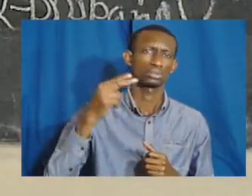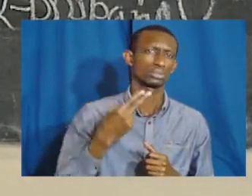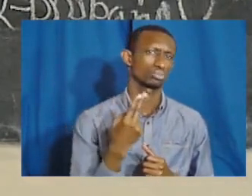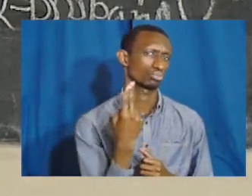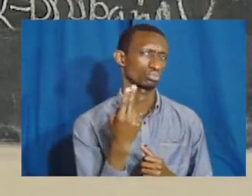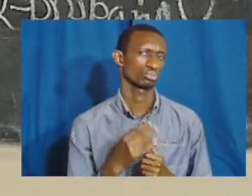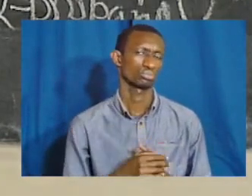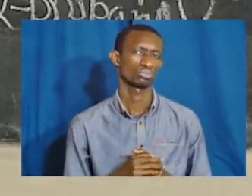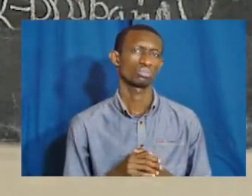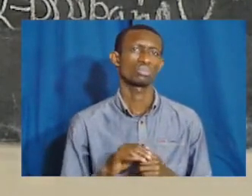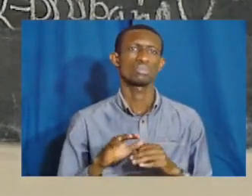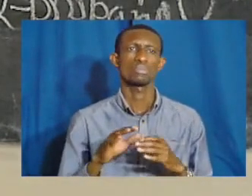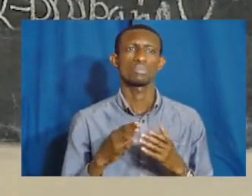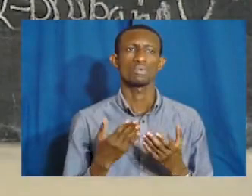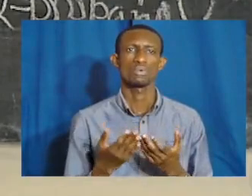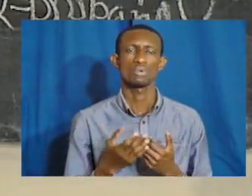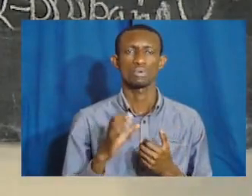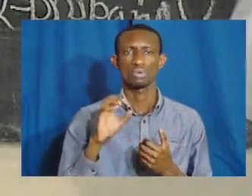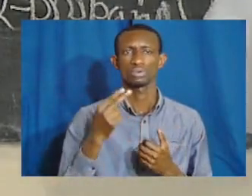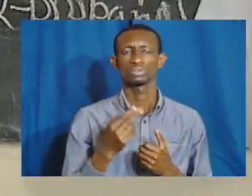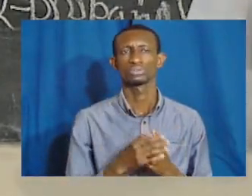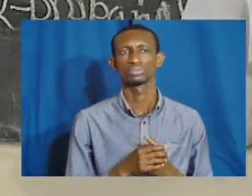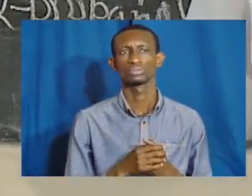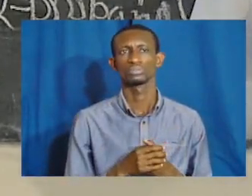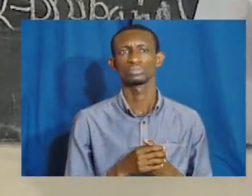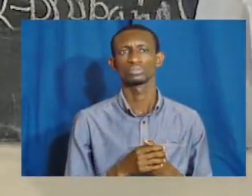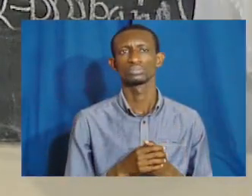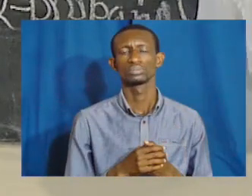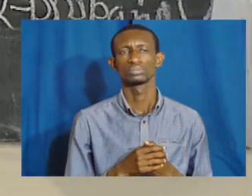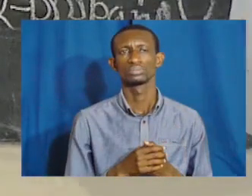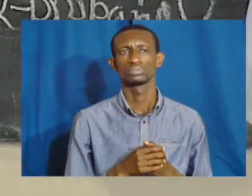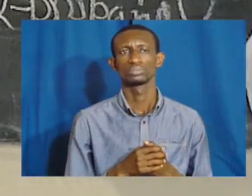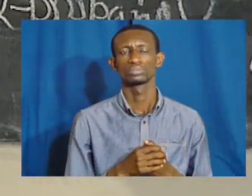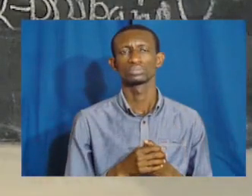CH2, OH, and C,